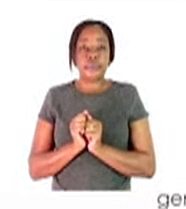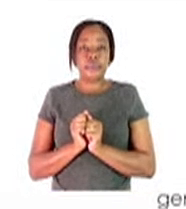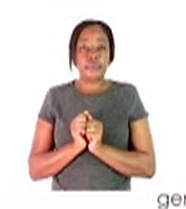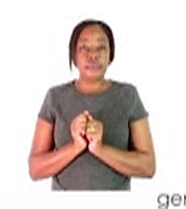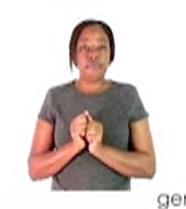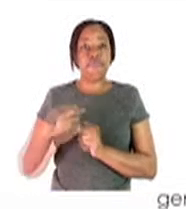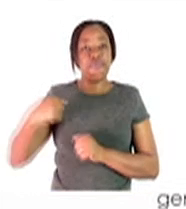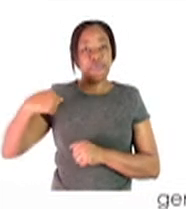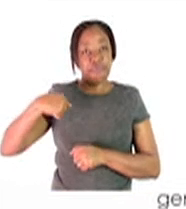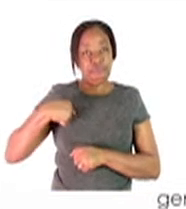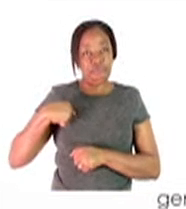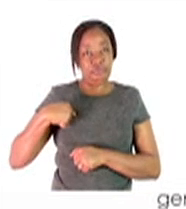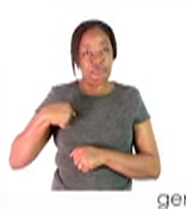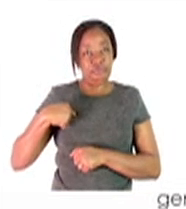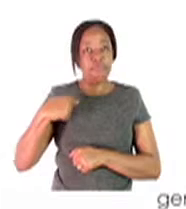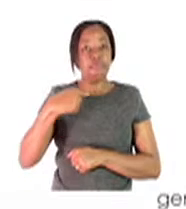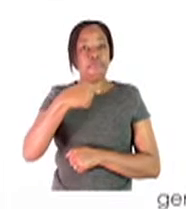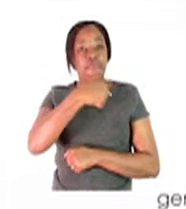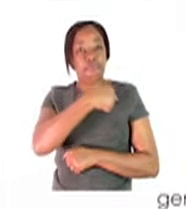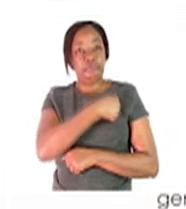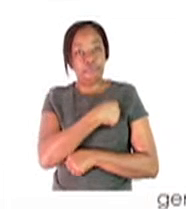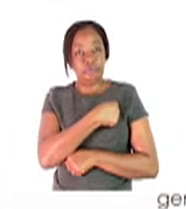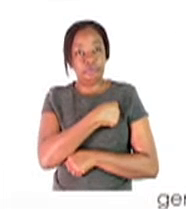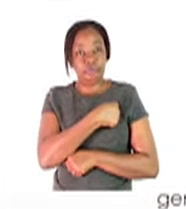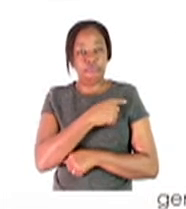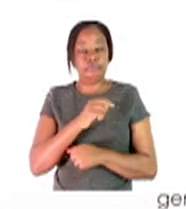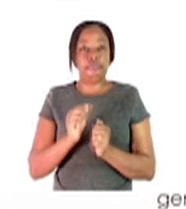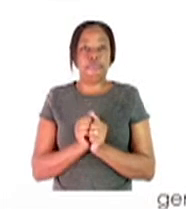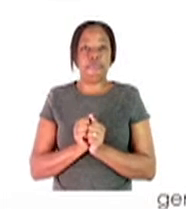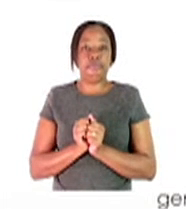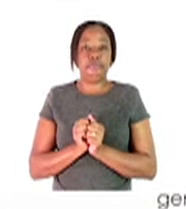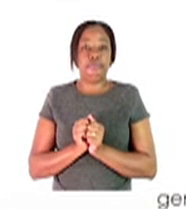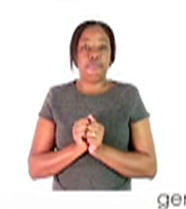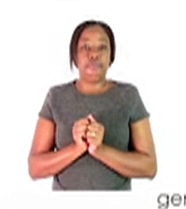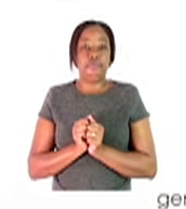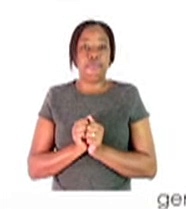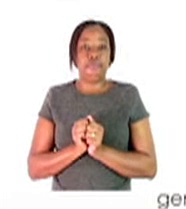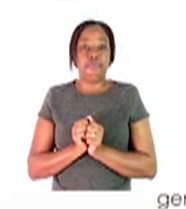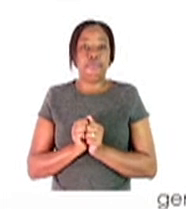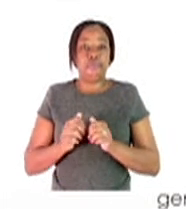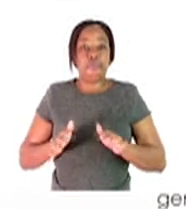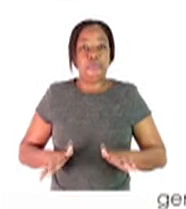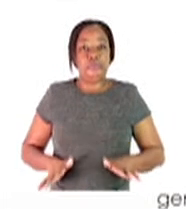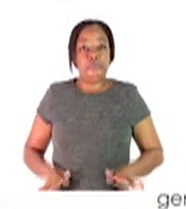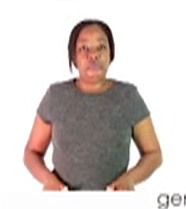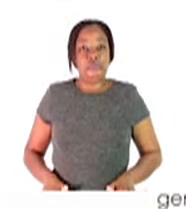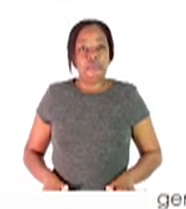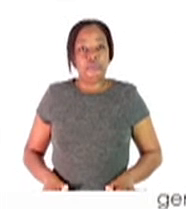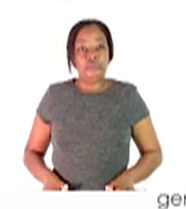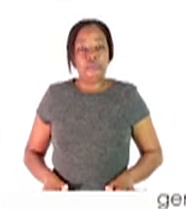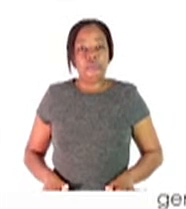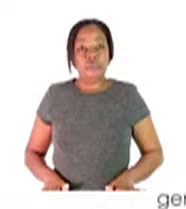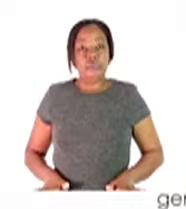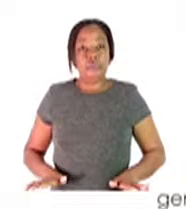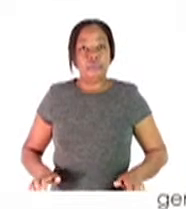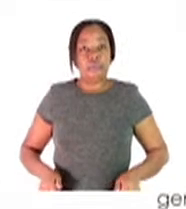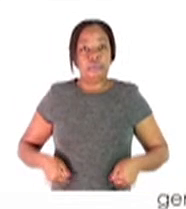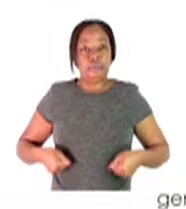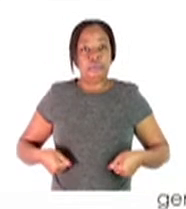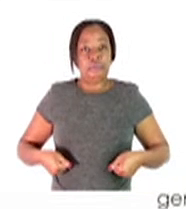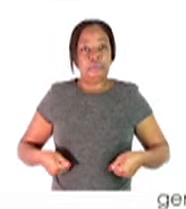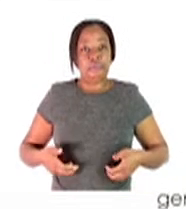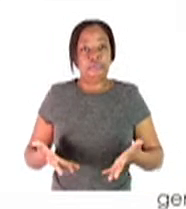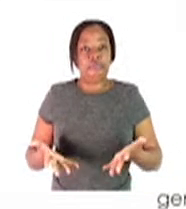and feminine refers to the girls' side. Are we together? So our gender, we only have two gender.